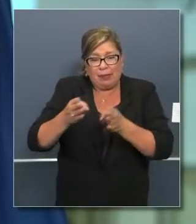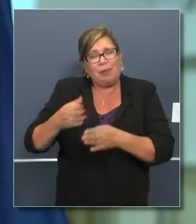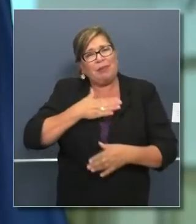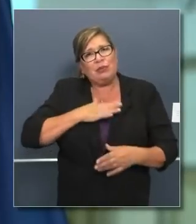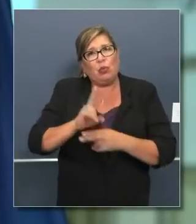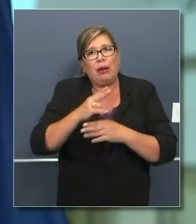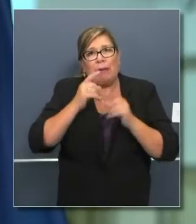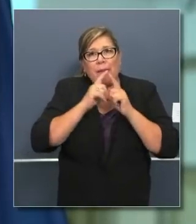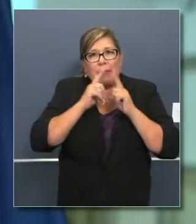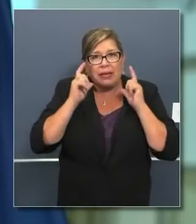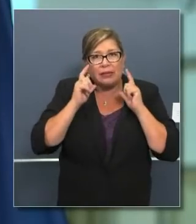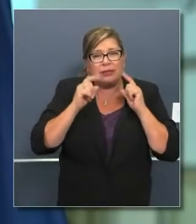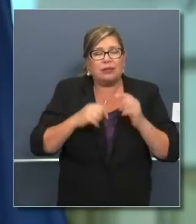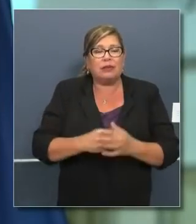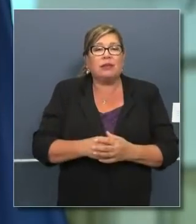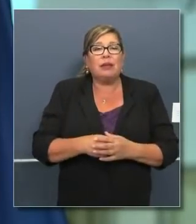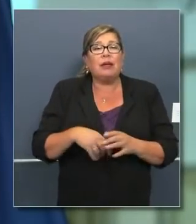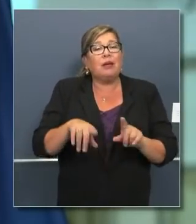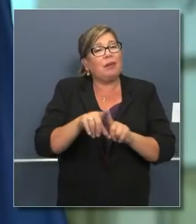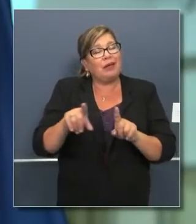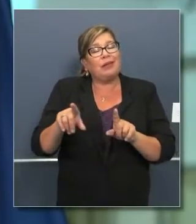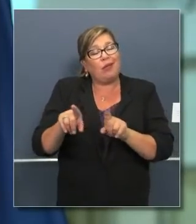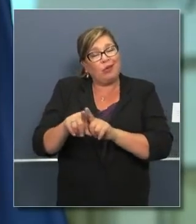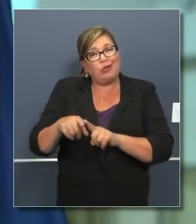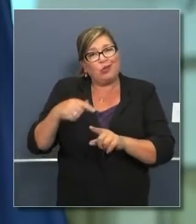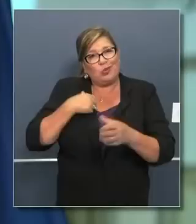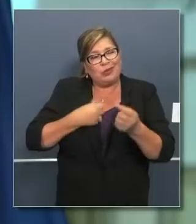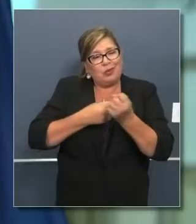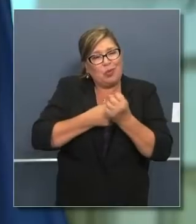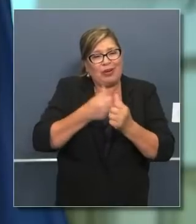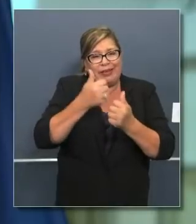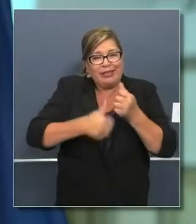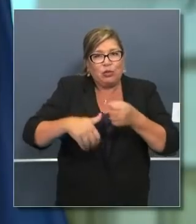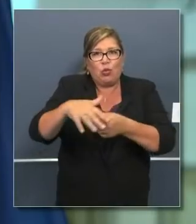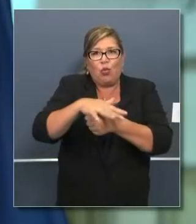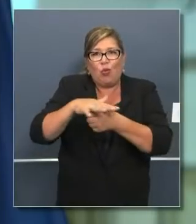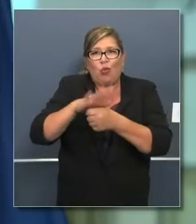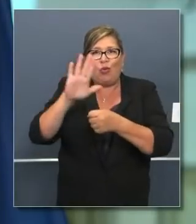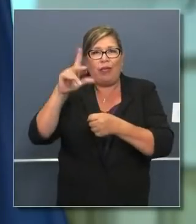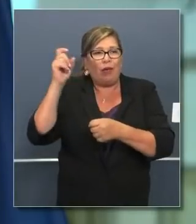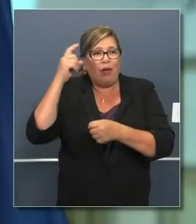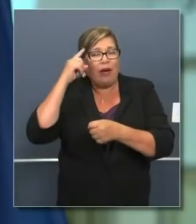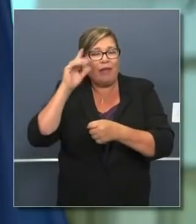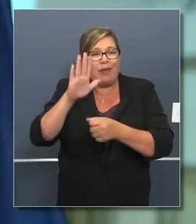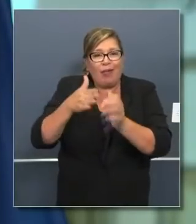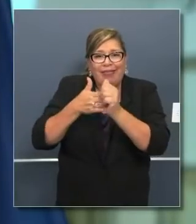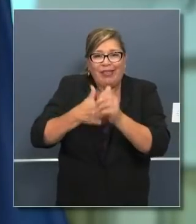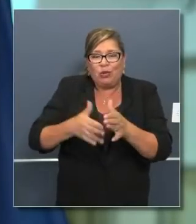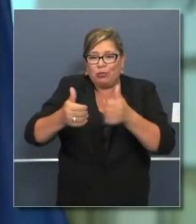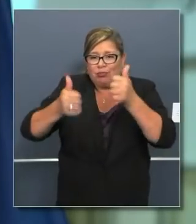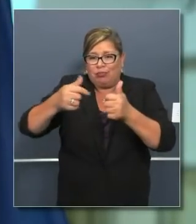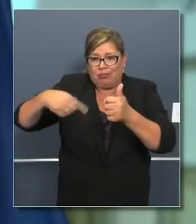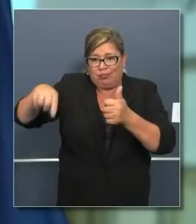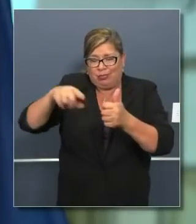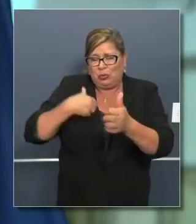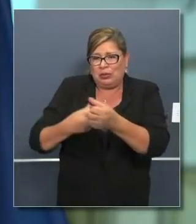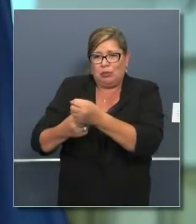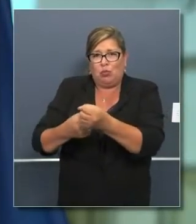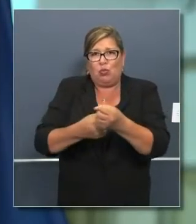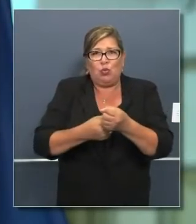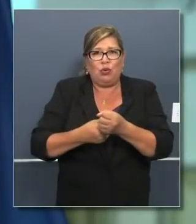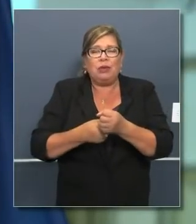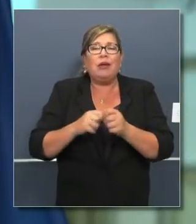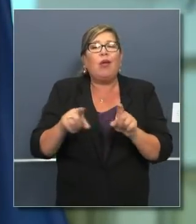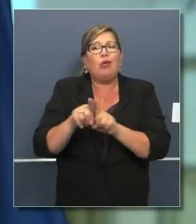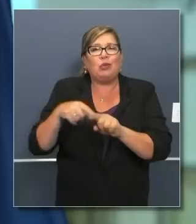framework of supporting local government based on different conditions and criteria that we mutually set out and